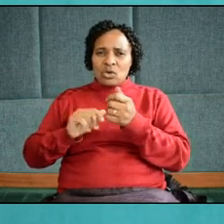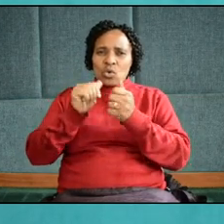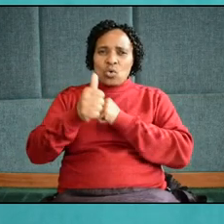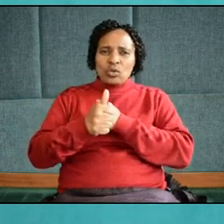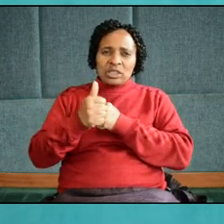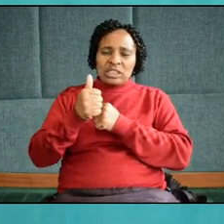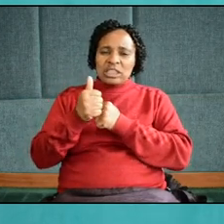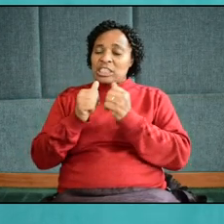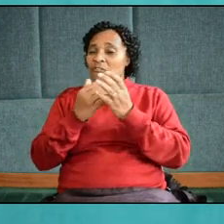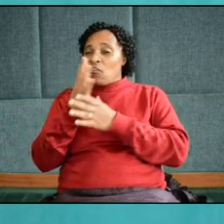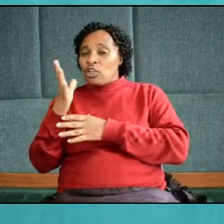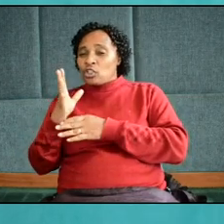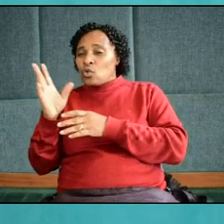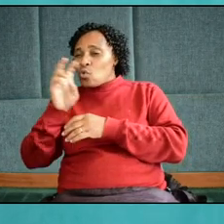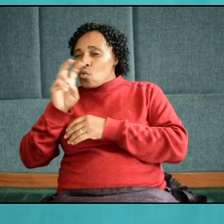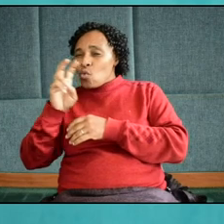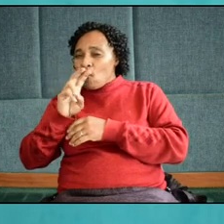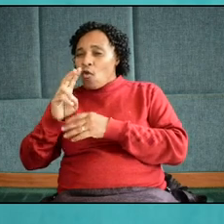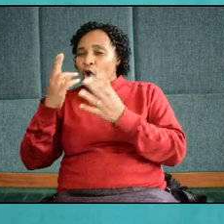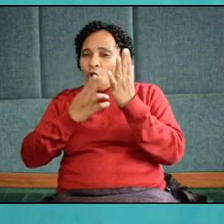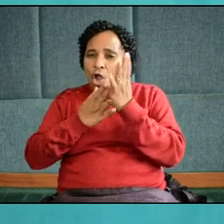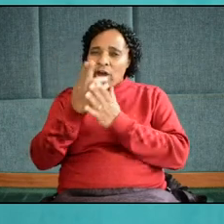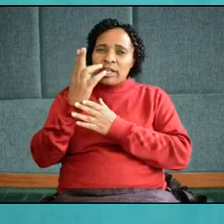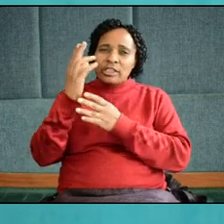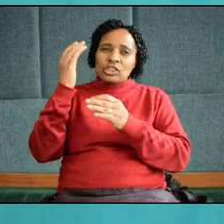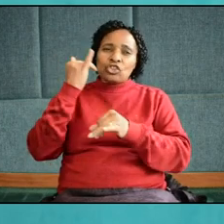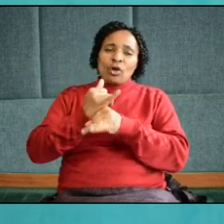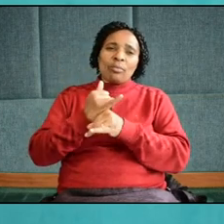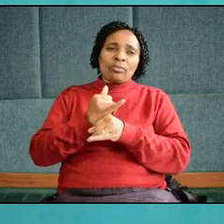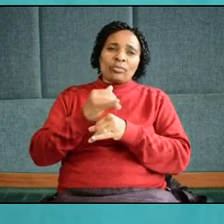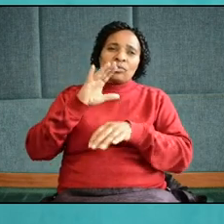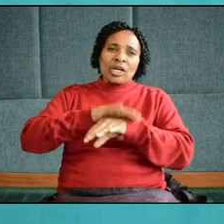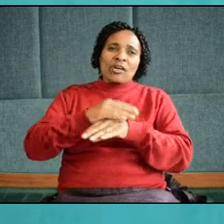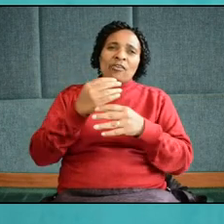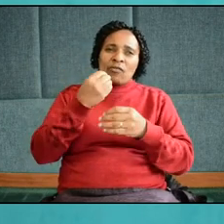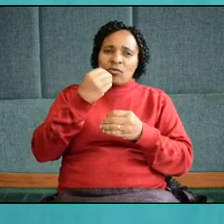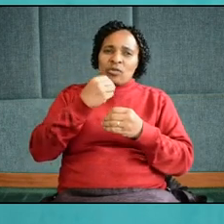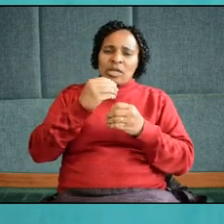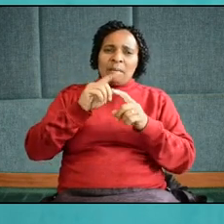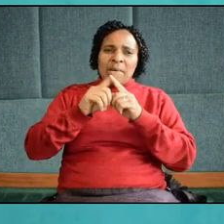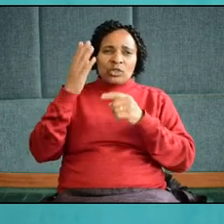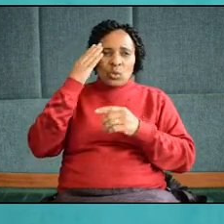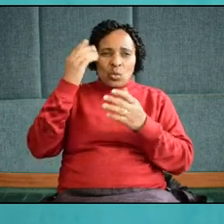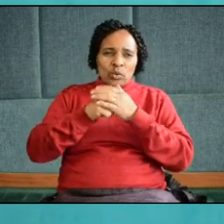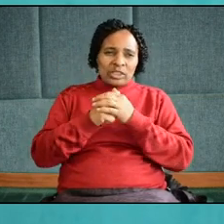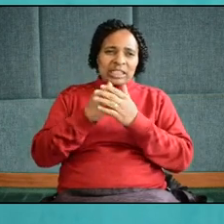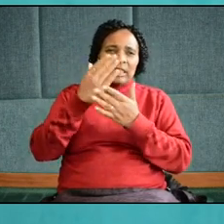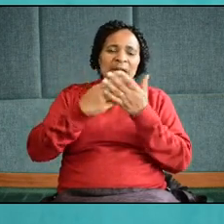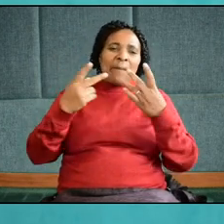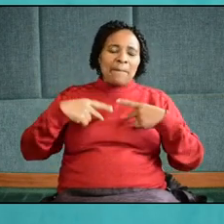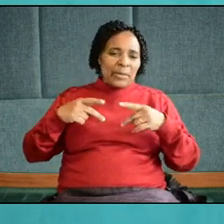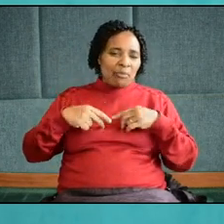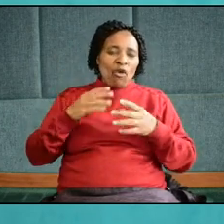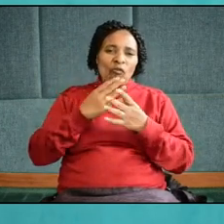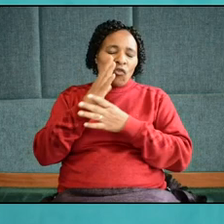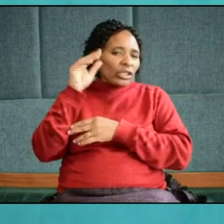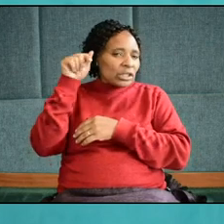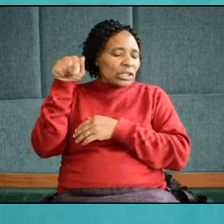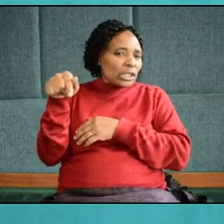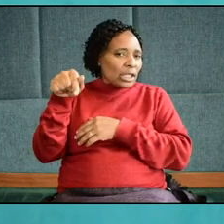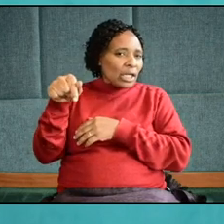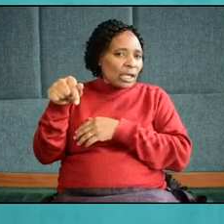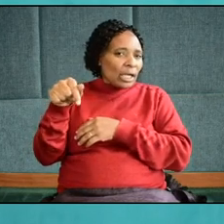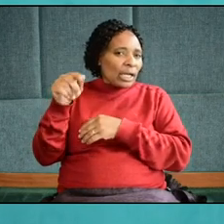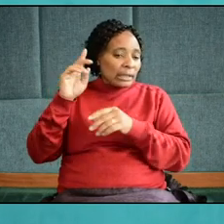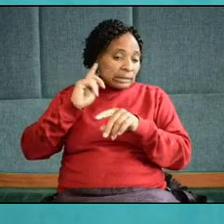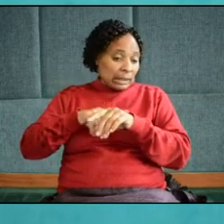look for an honest job to get food. But little did he know, some people were in the forest at the time he was seeing